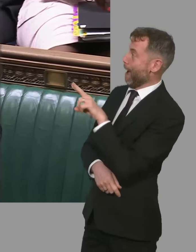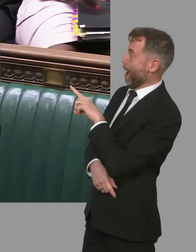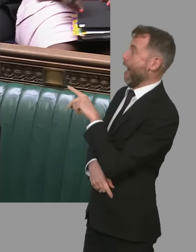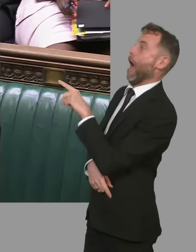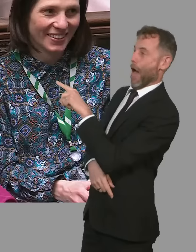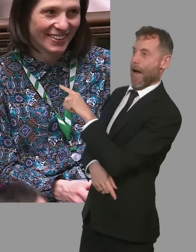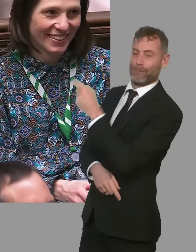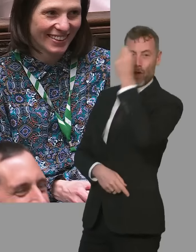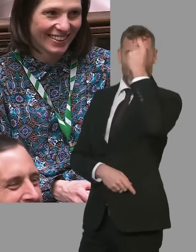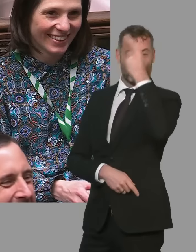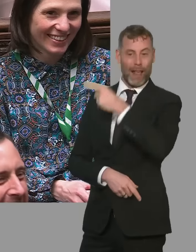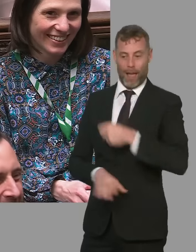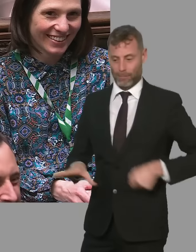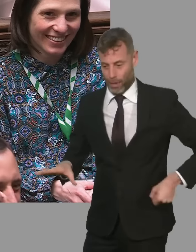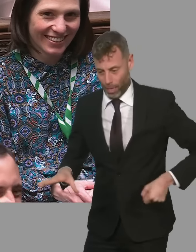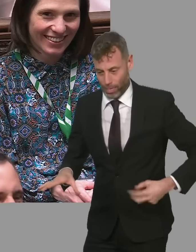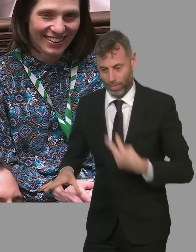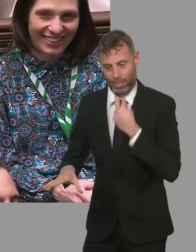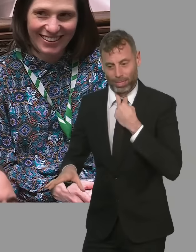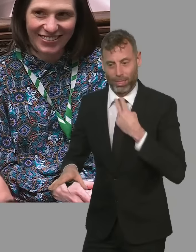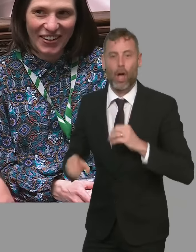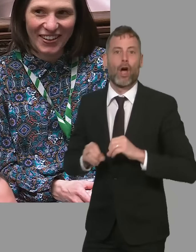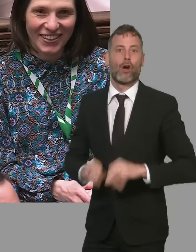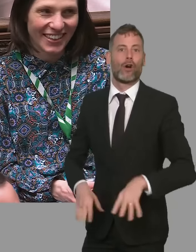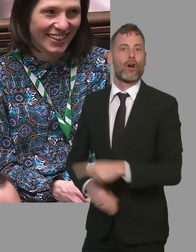Mr. Speaker.